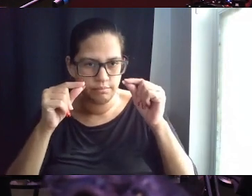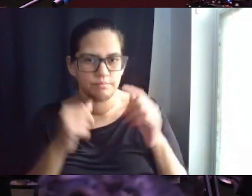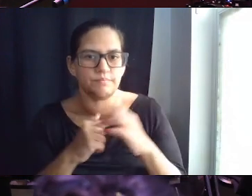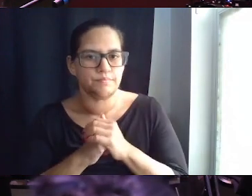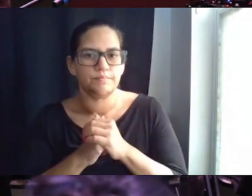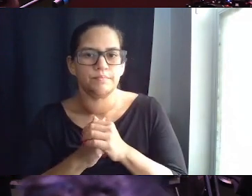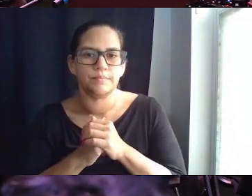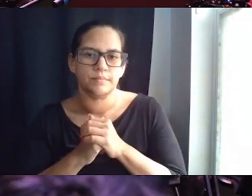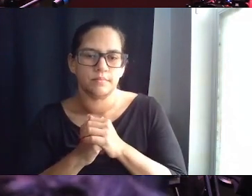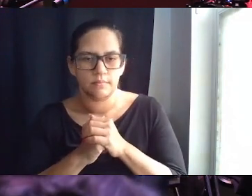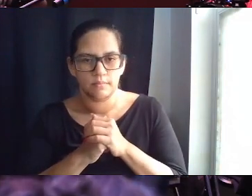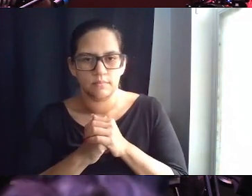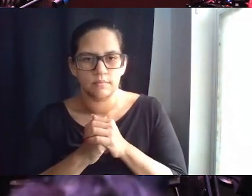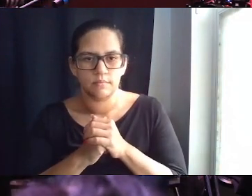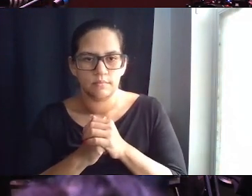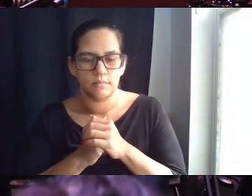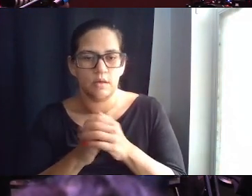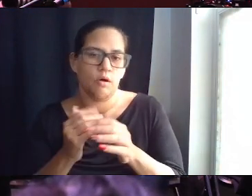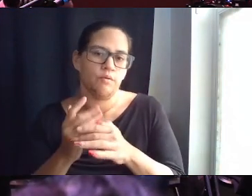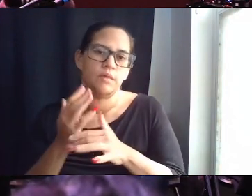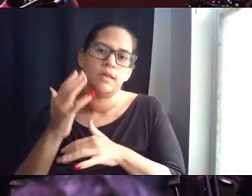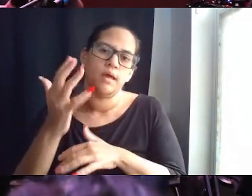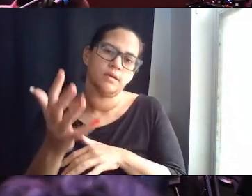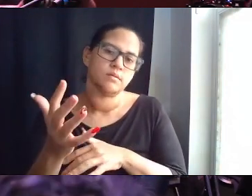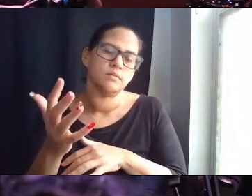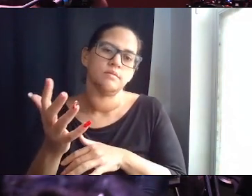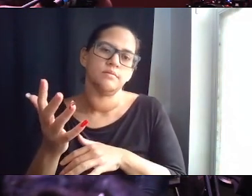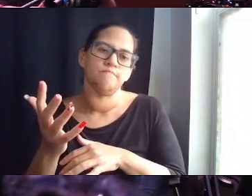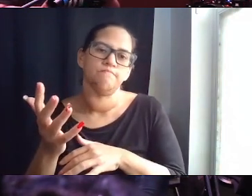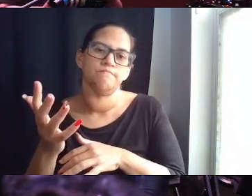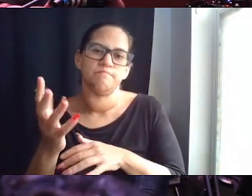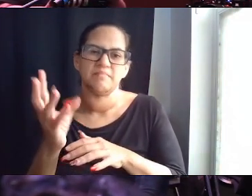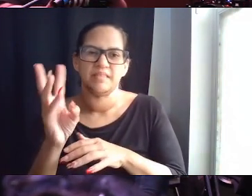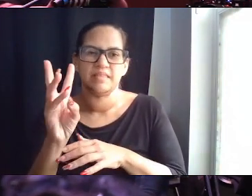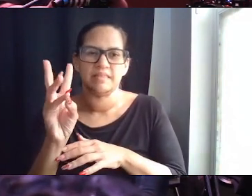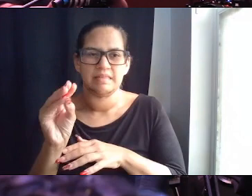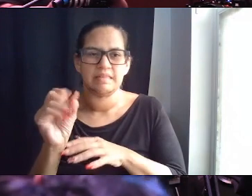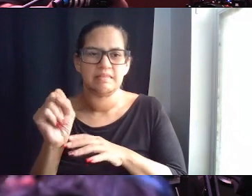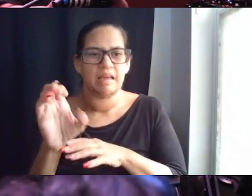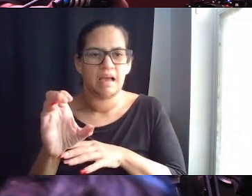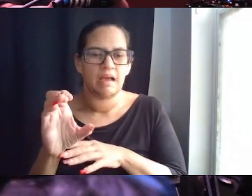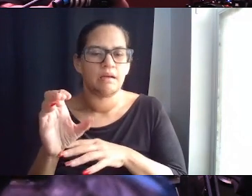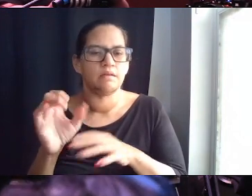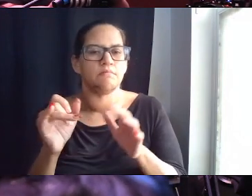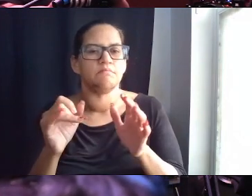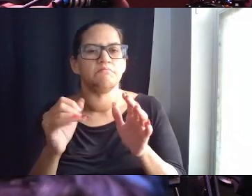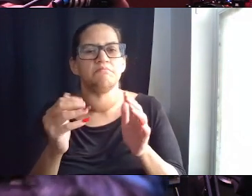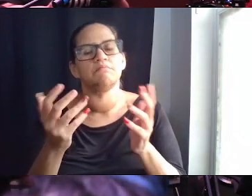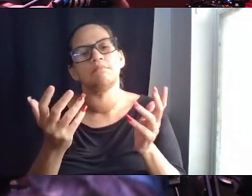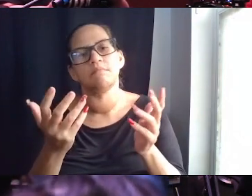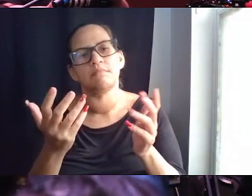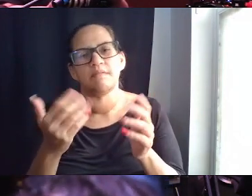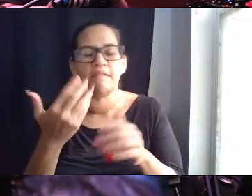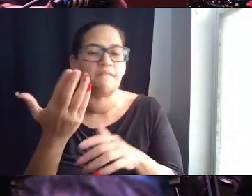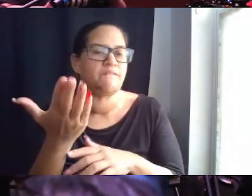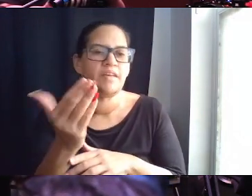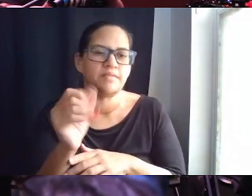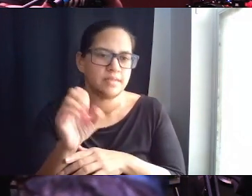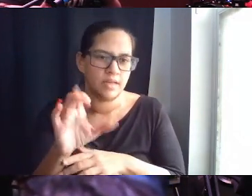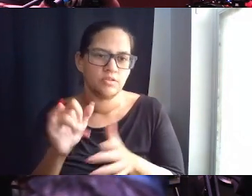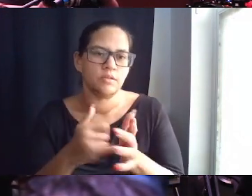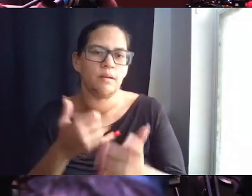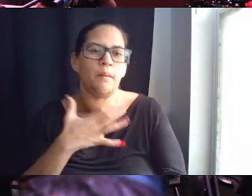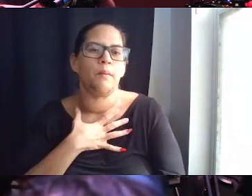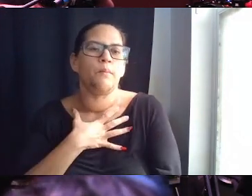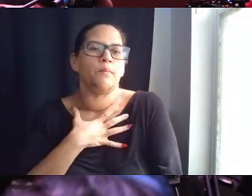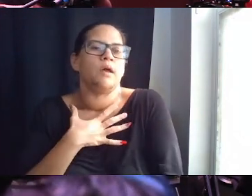And over the next 60 seconds, we're just gonna breathe. Next, I don't know, 15 seconds, we're just gonna breathe together.